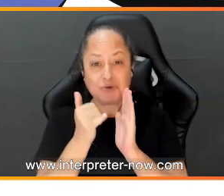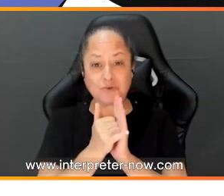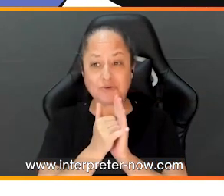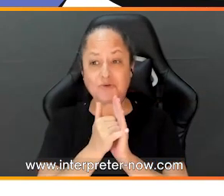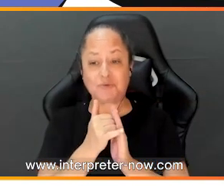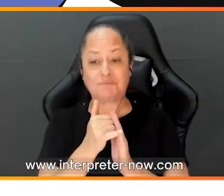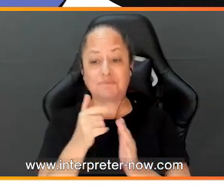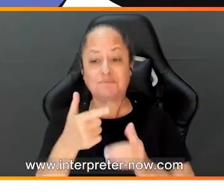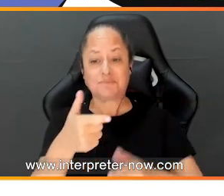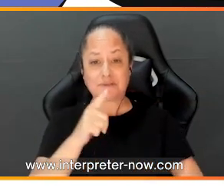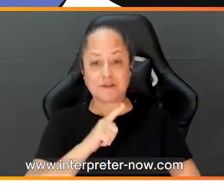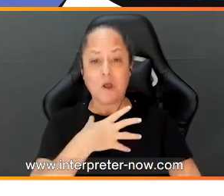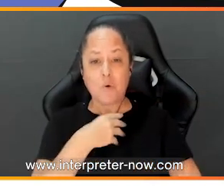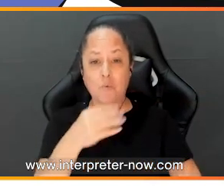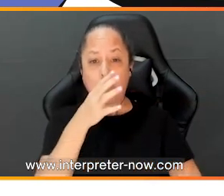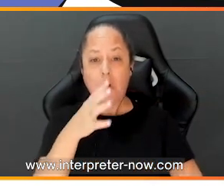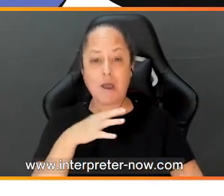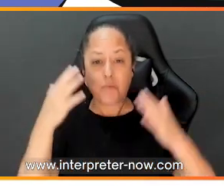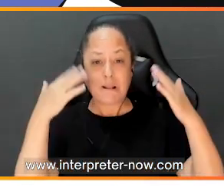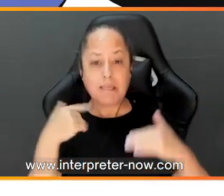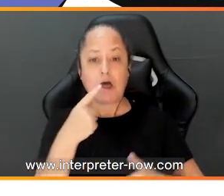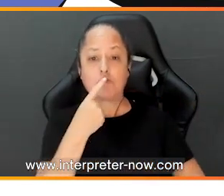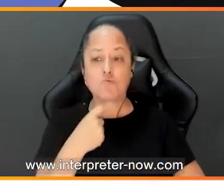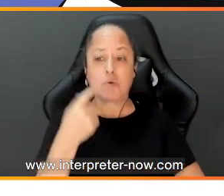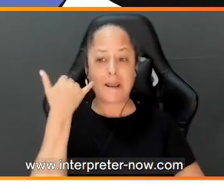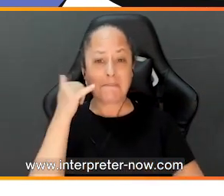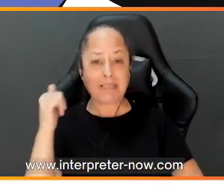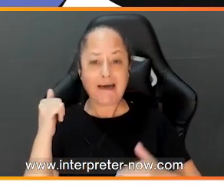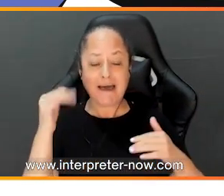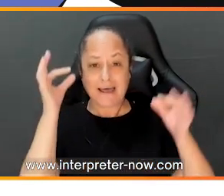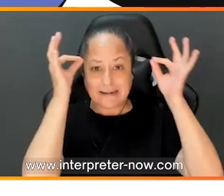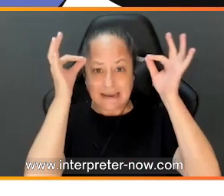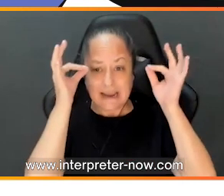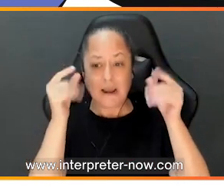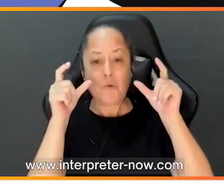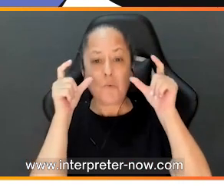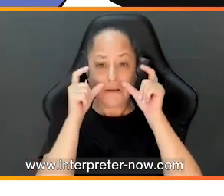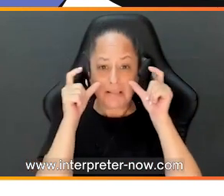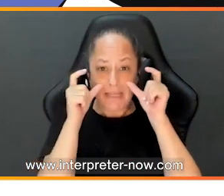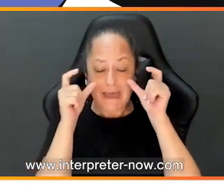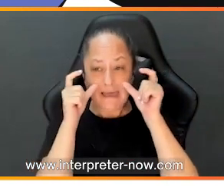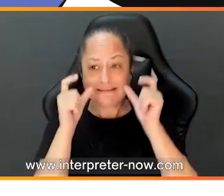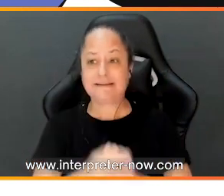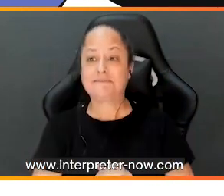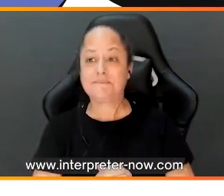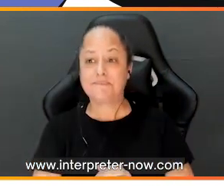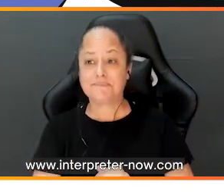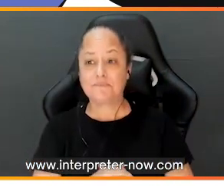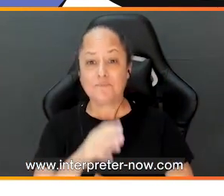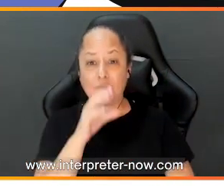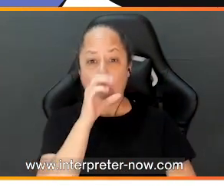YouTube. So I'll start. I'm a white woman with long red and blonde hair. I'm wearing glasses and